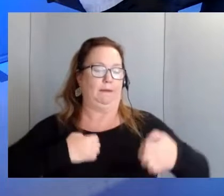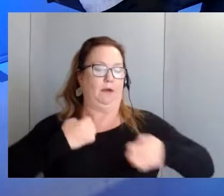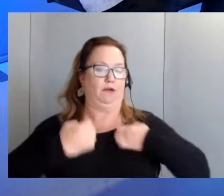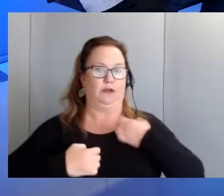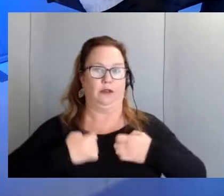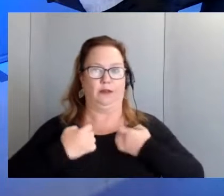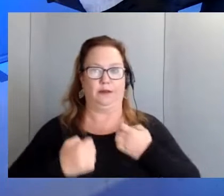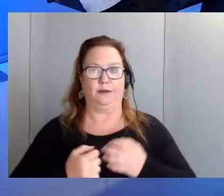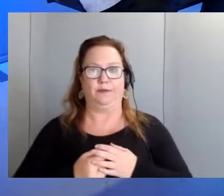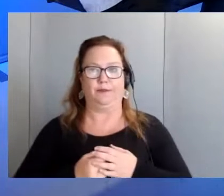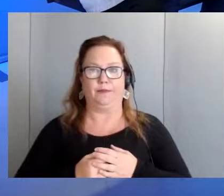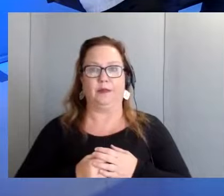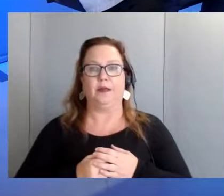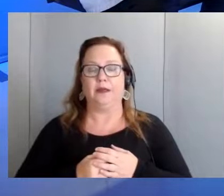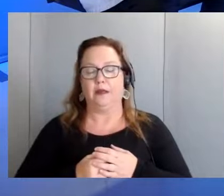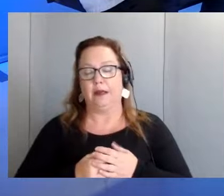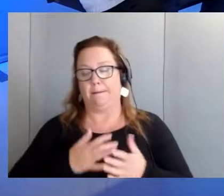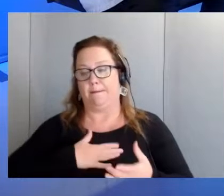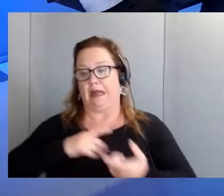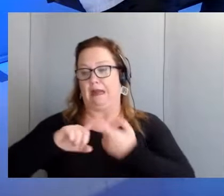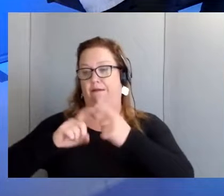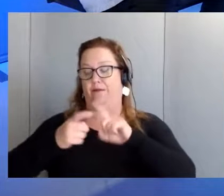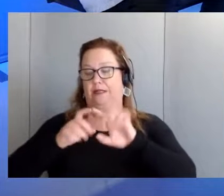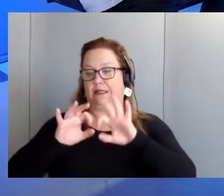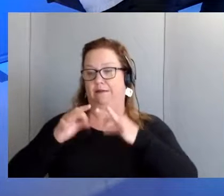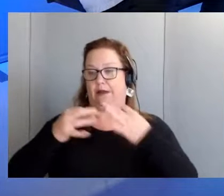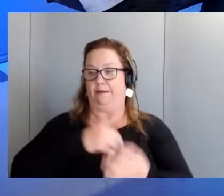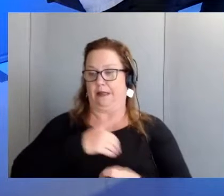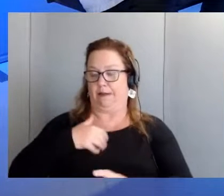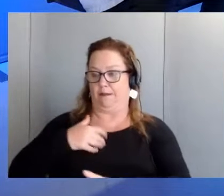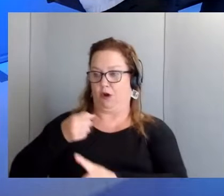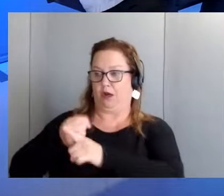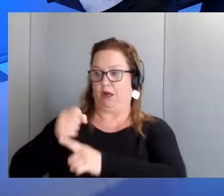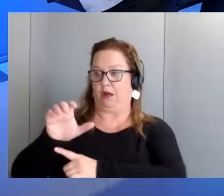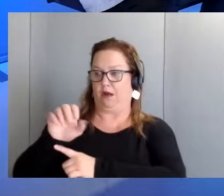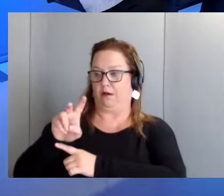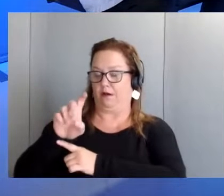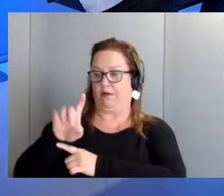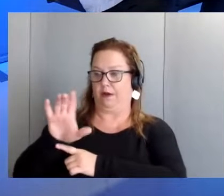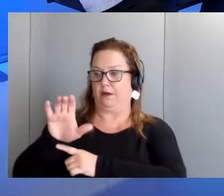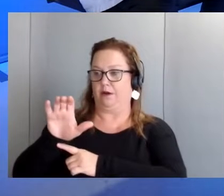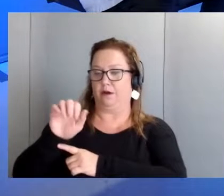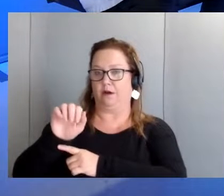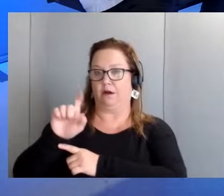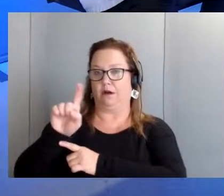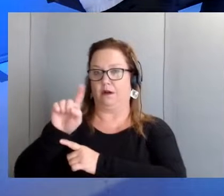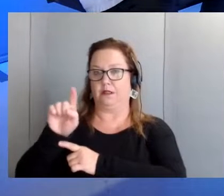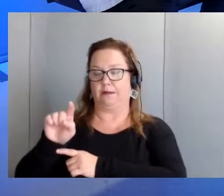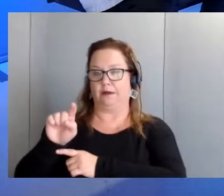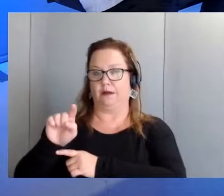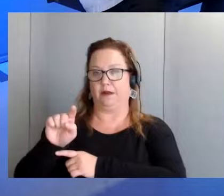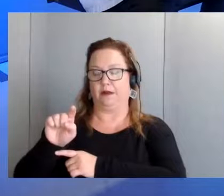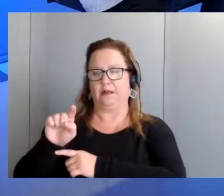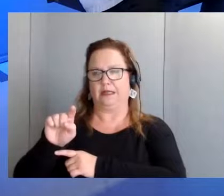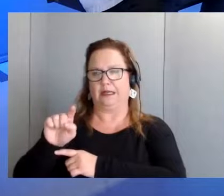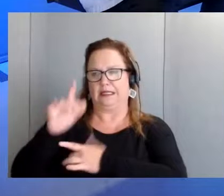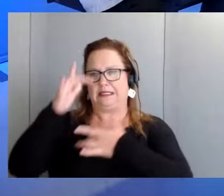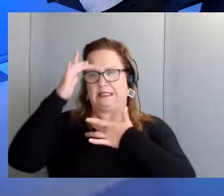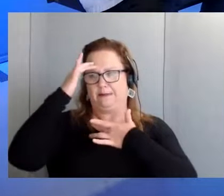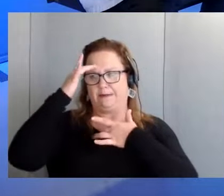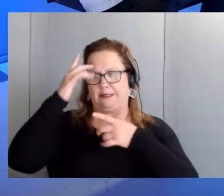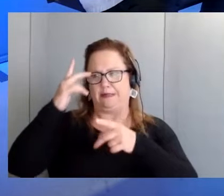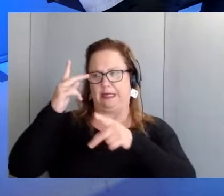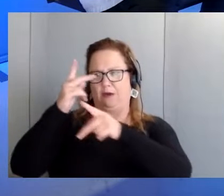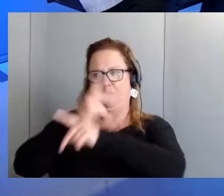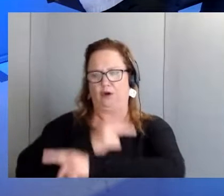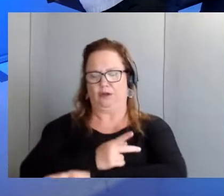heard about that. And my friend's family member got COVID and their Alzheimer's symptoms seem to get immediately worse. Is this